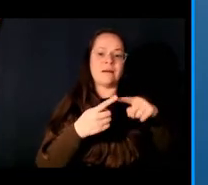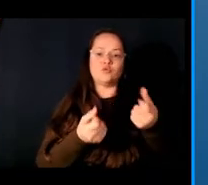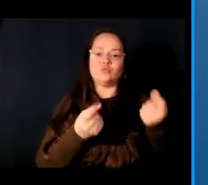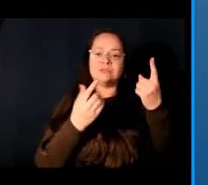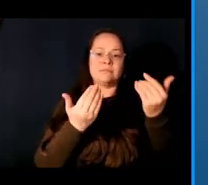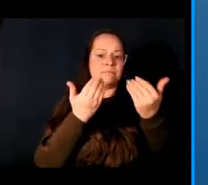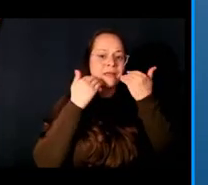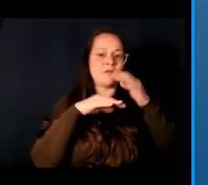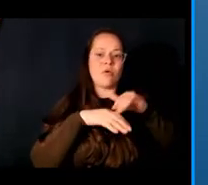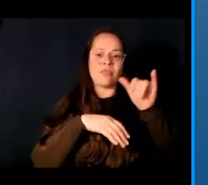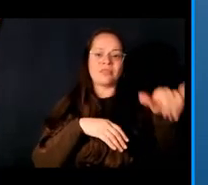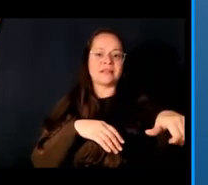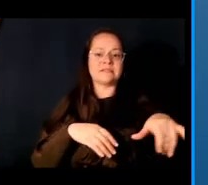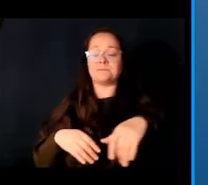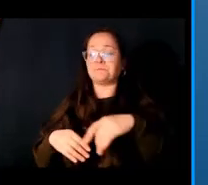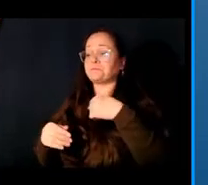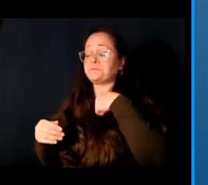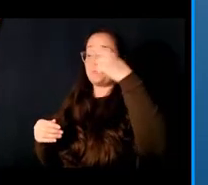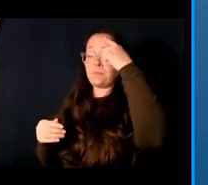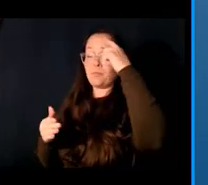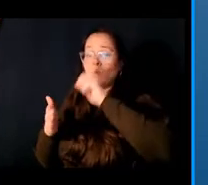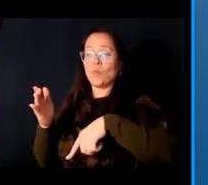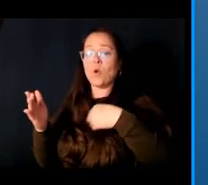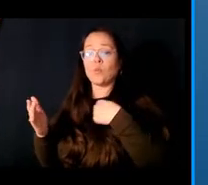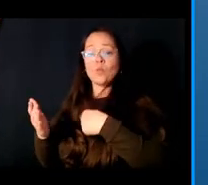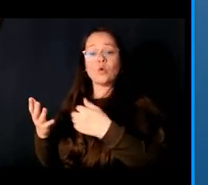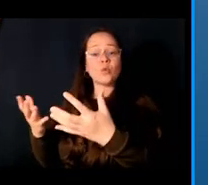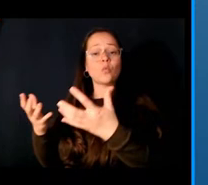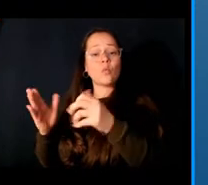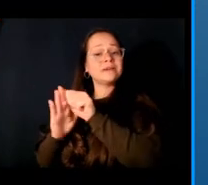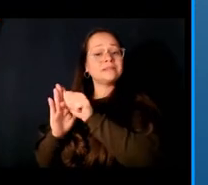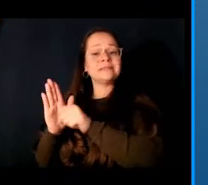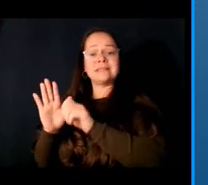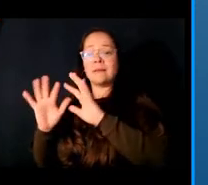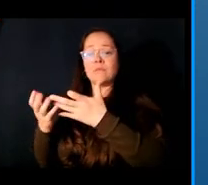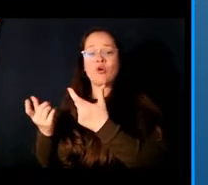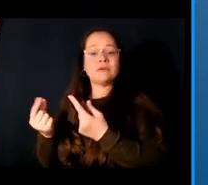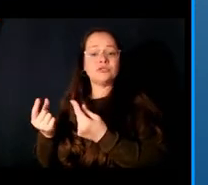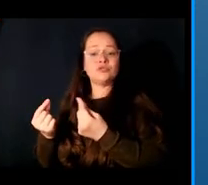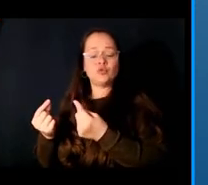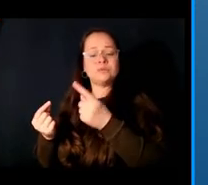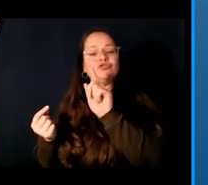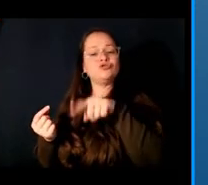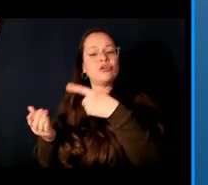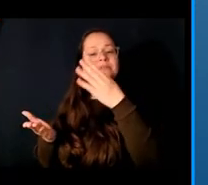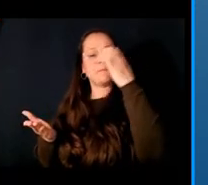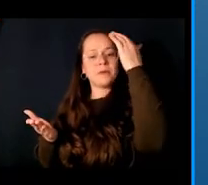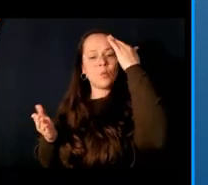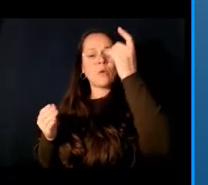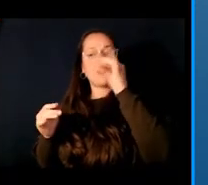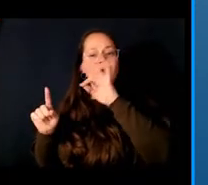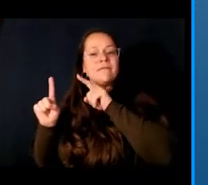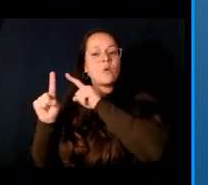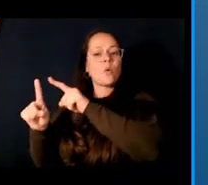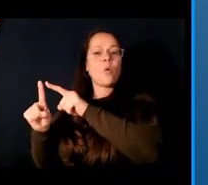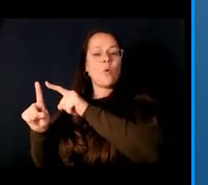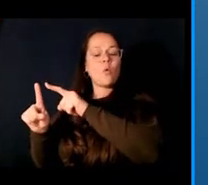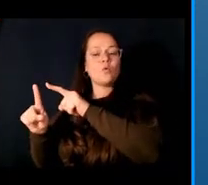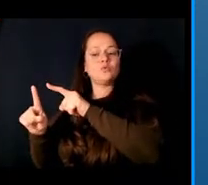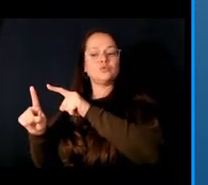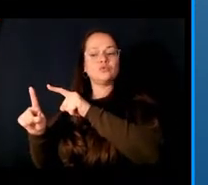it's a heavy burden I think what we're asking State parties to do here is to be aware of these goals and to